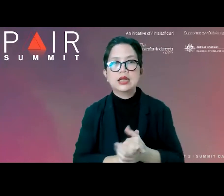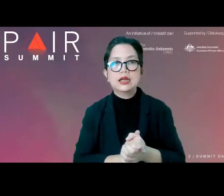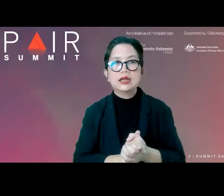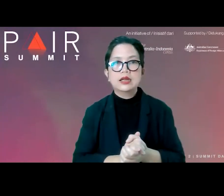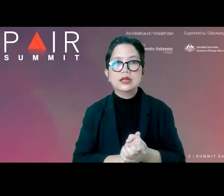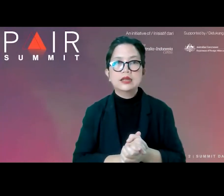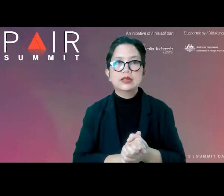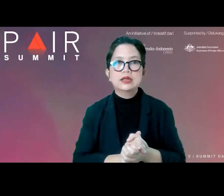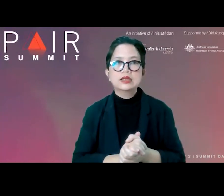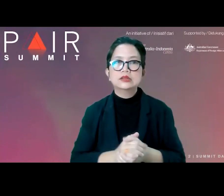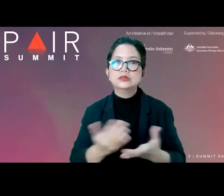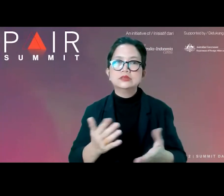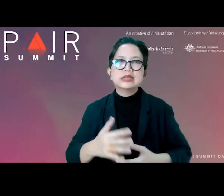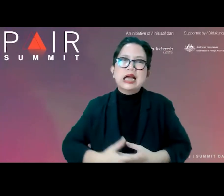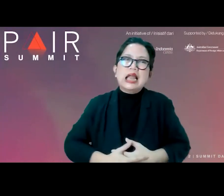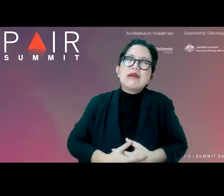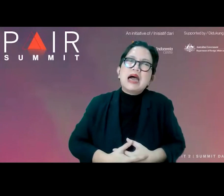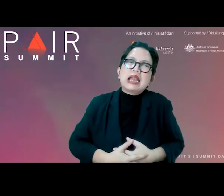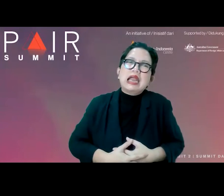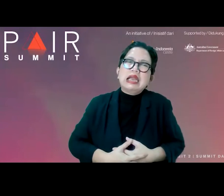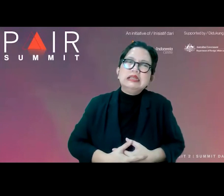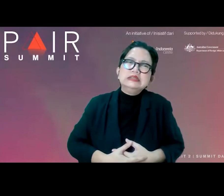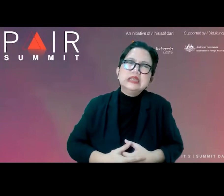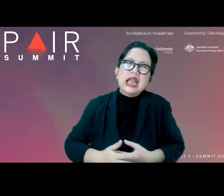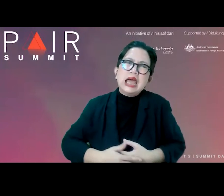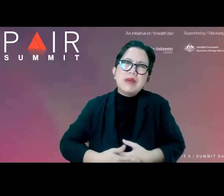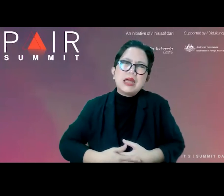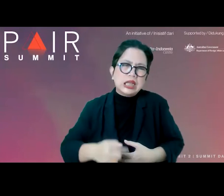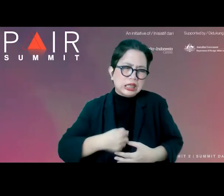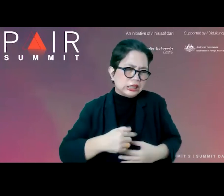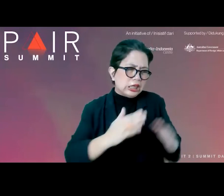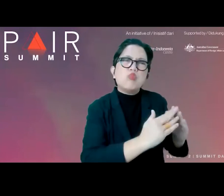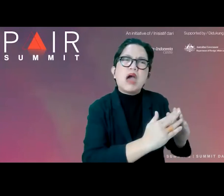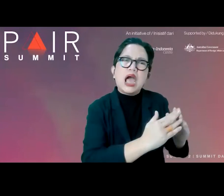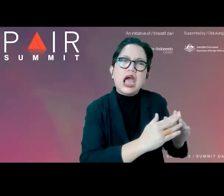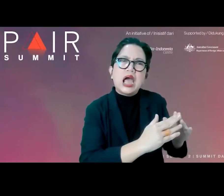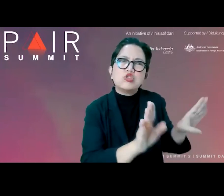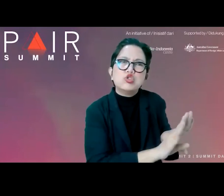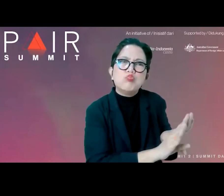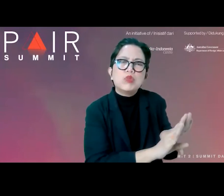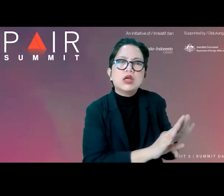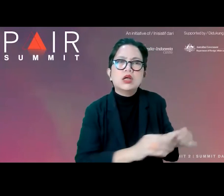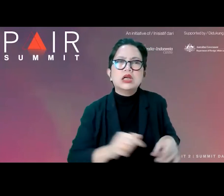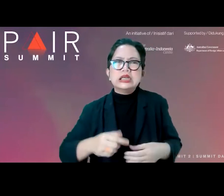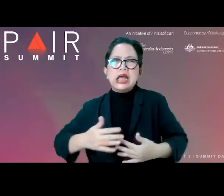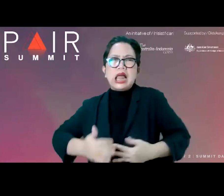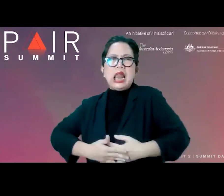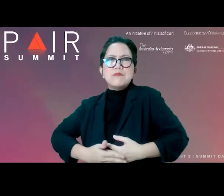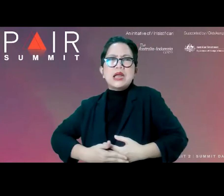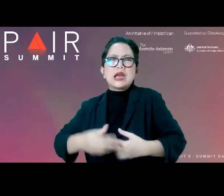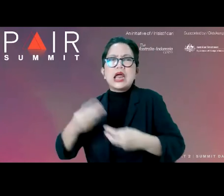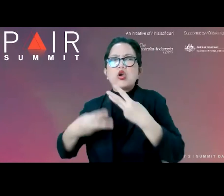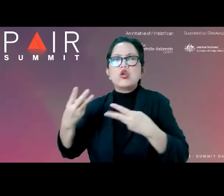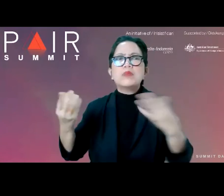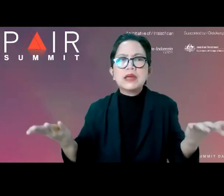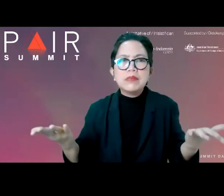And likewise, no response, if you like, leaving the economy continue is not an option either, because of the